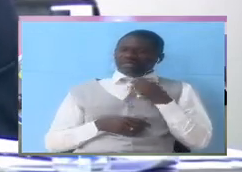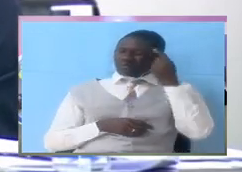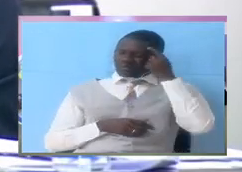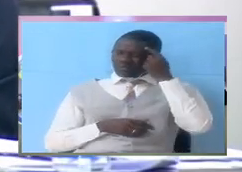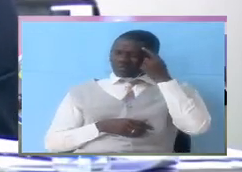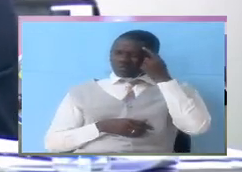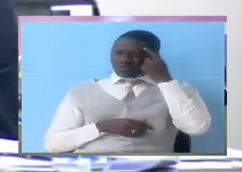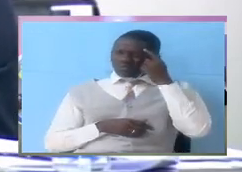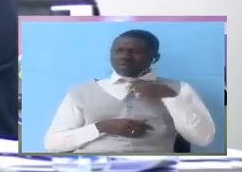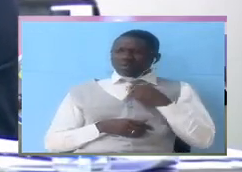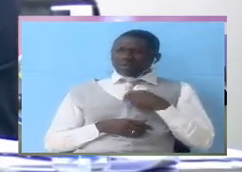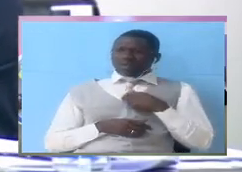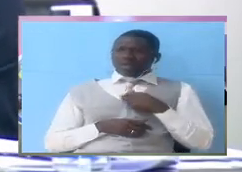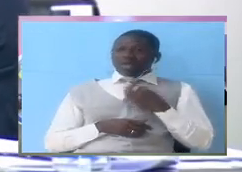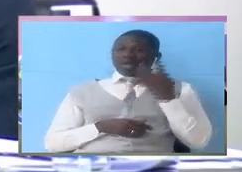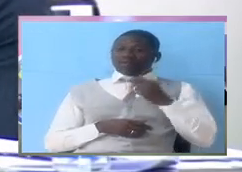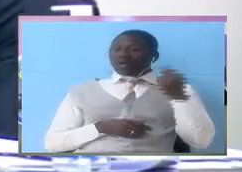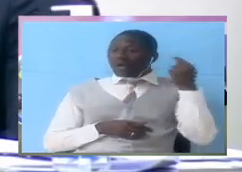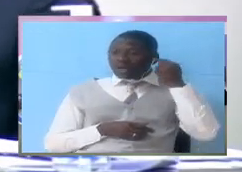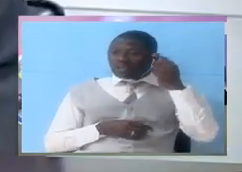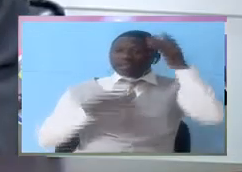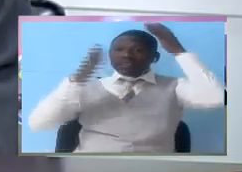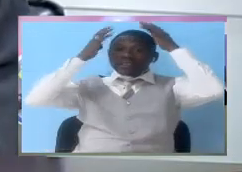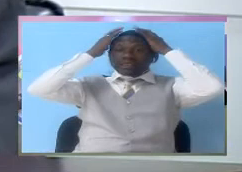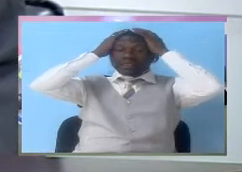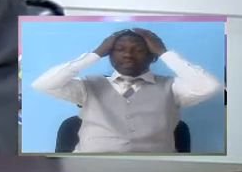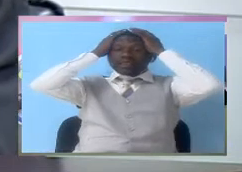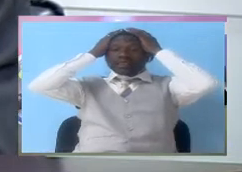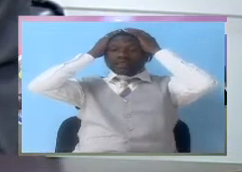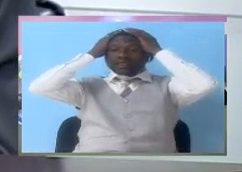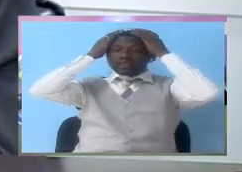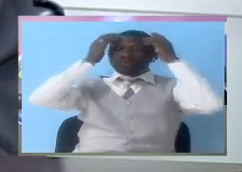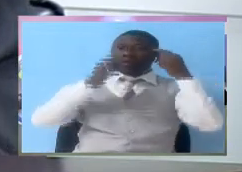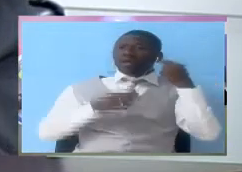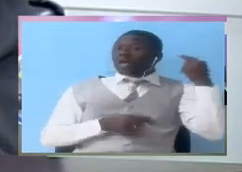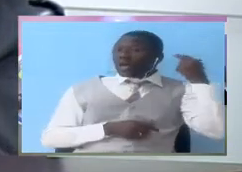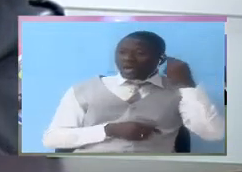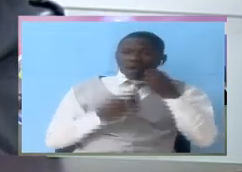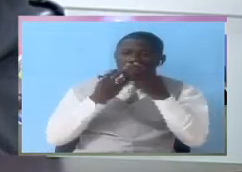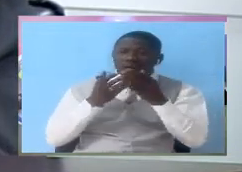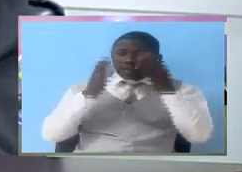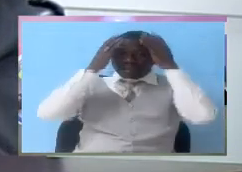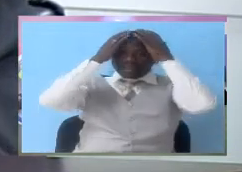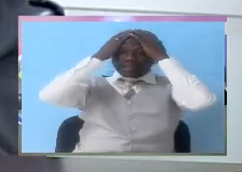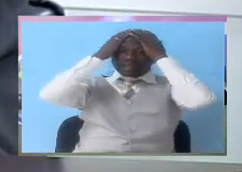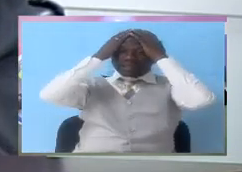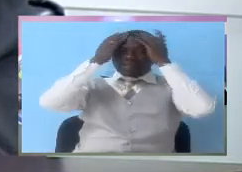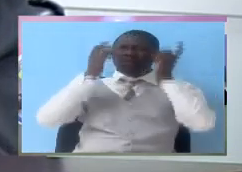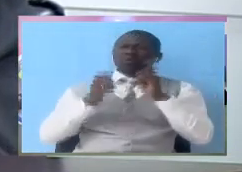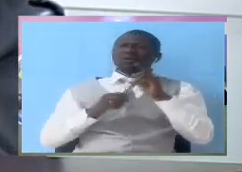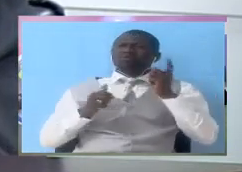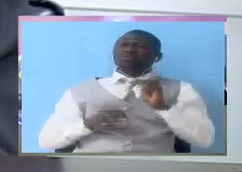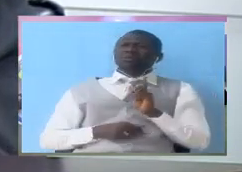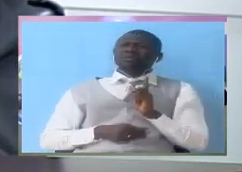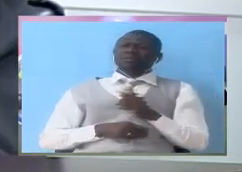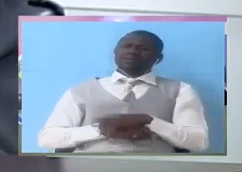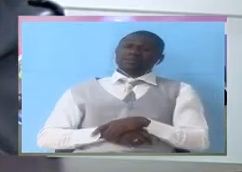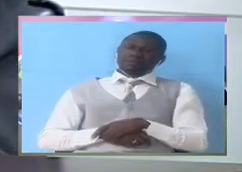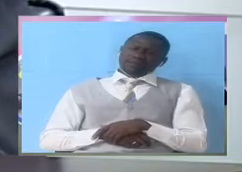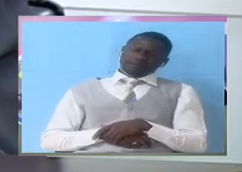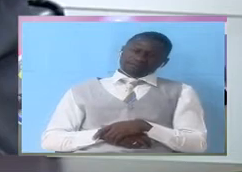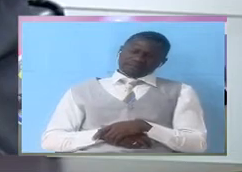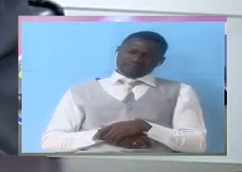time there are such information. Lan moy ci kem tanu be nga xamne biñ la netale li nga amne mo fa don dox yu da nga